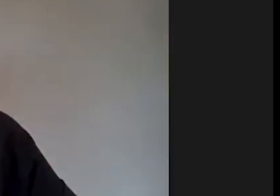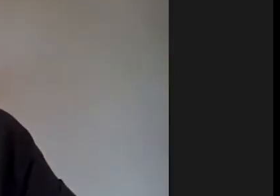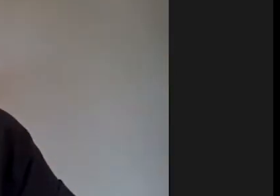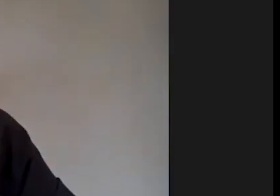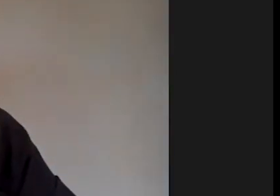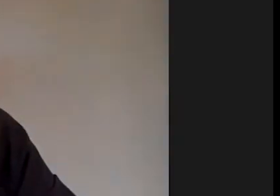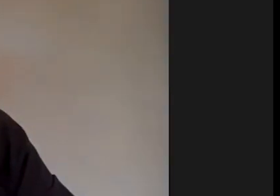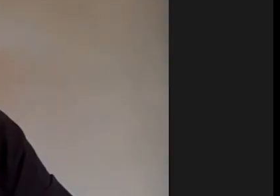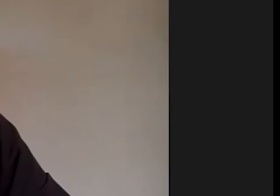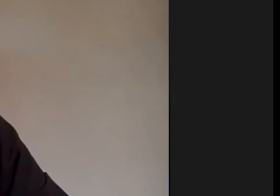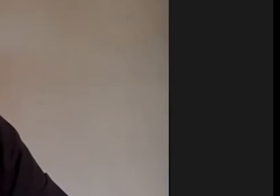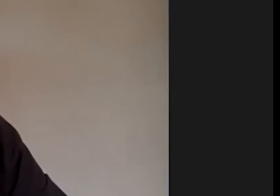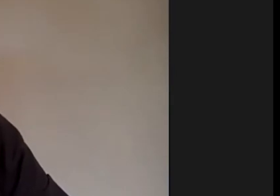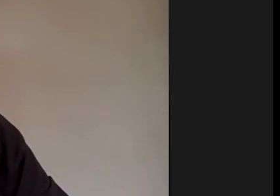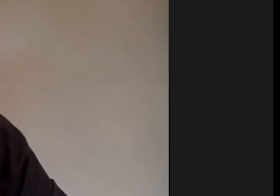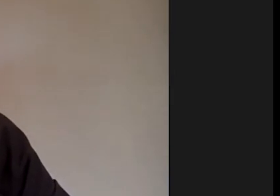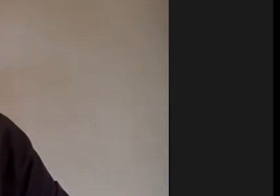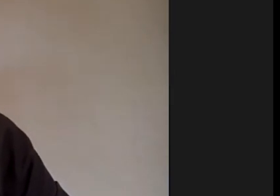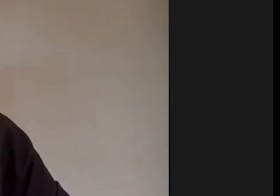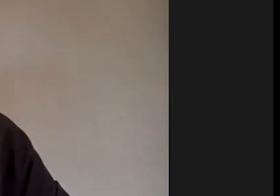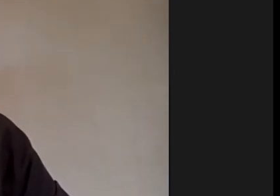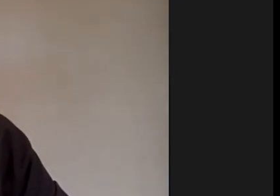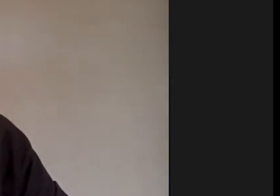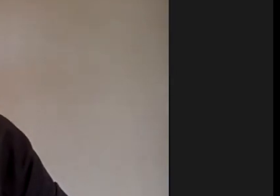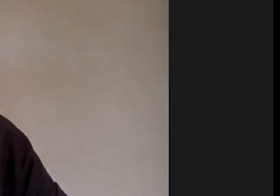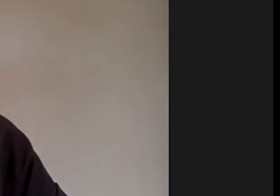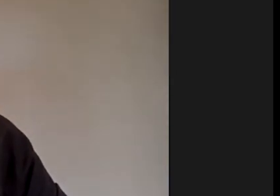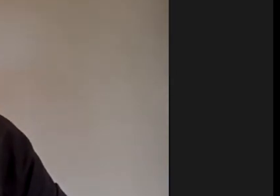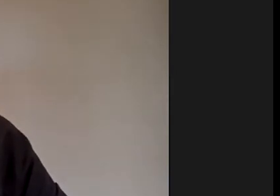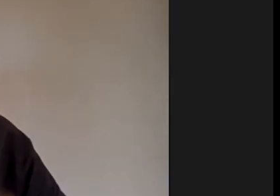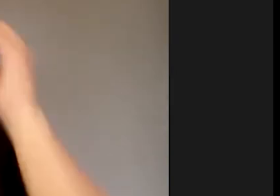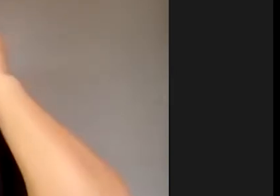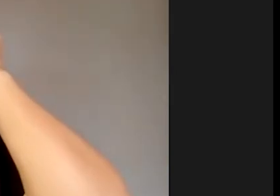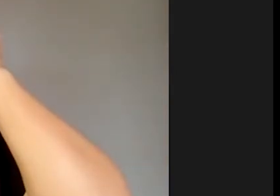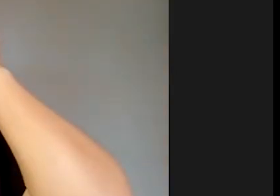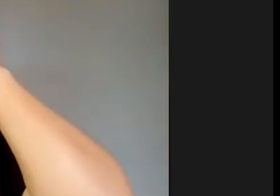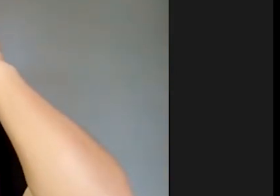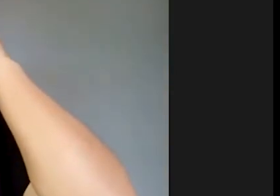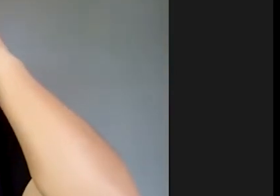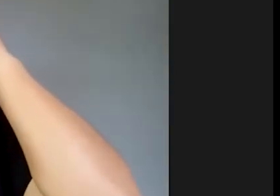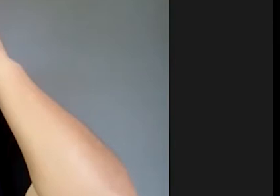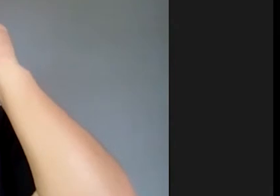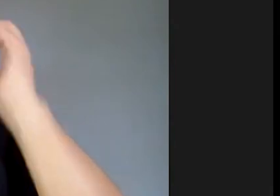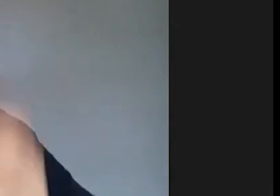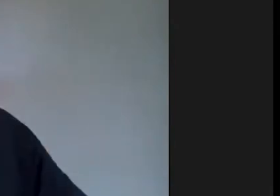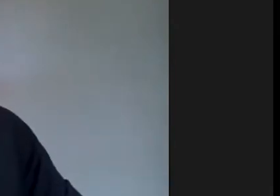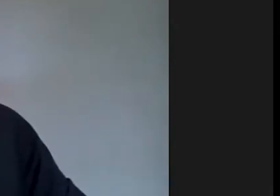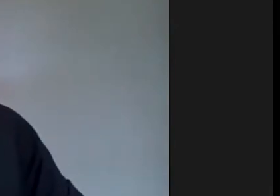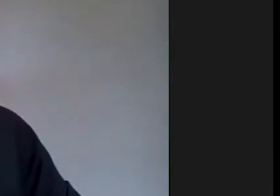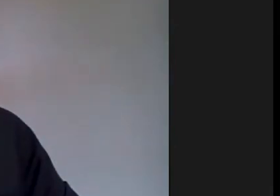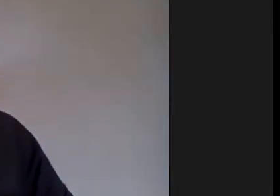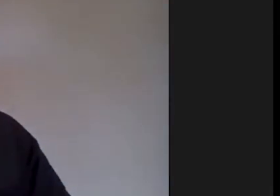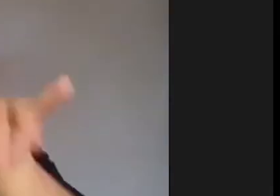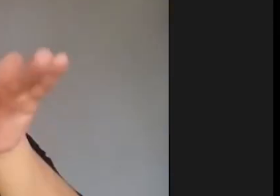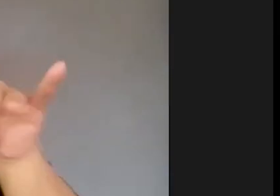Happy New Year. Okay, go ahead, sir. So in the chat, I have written, do you